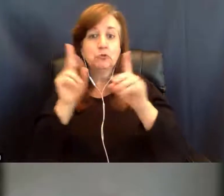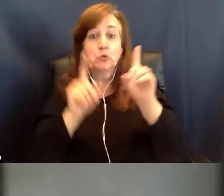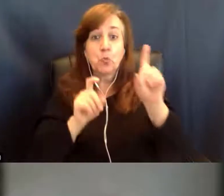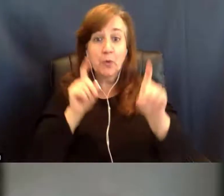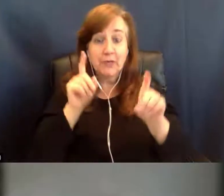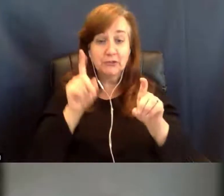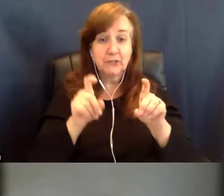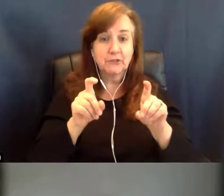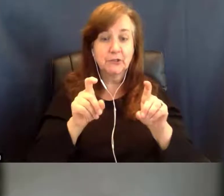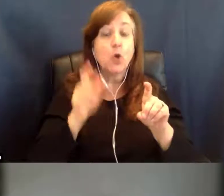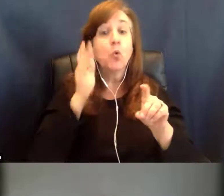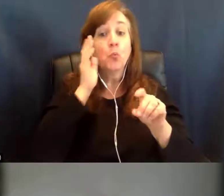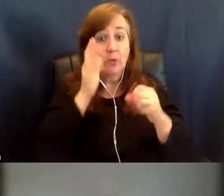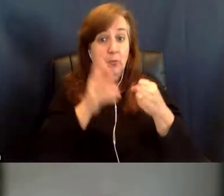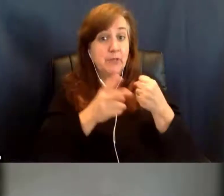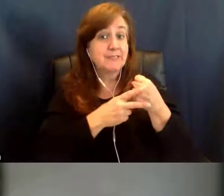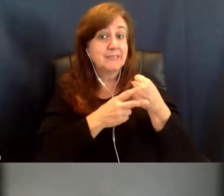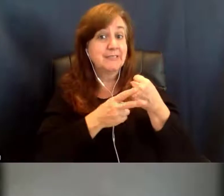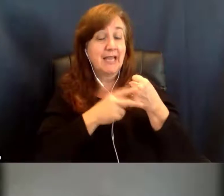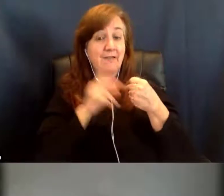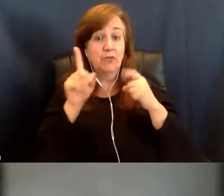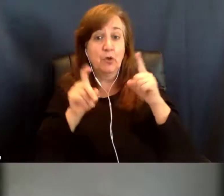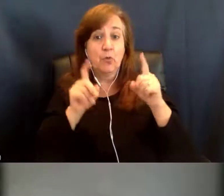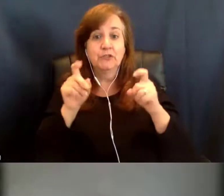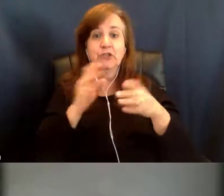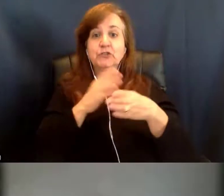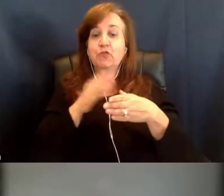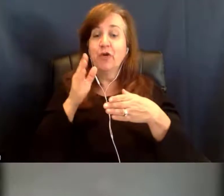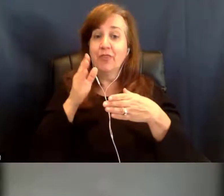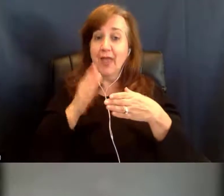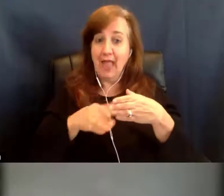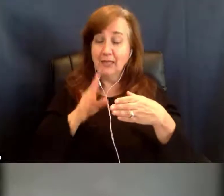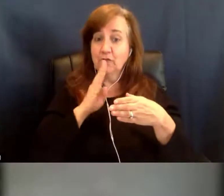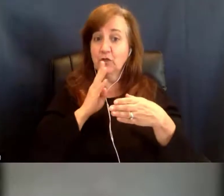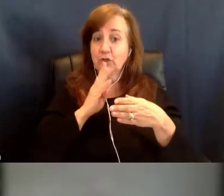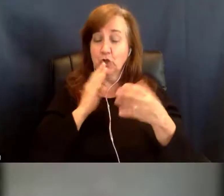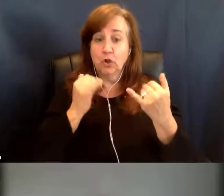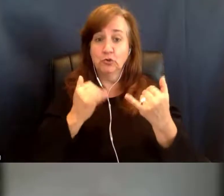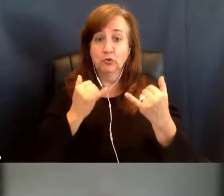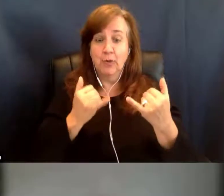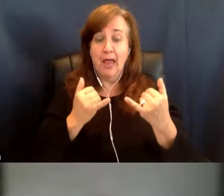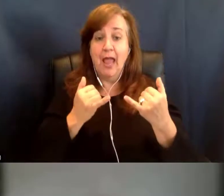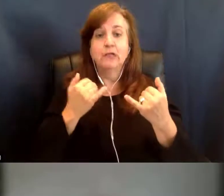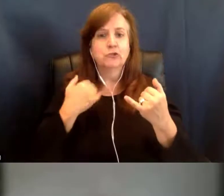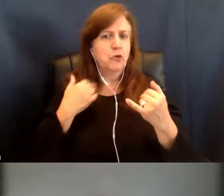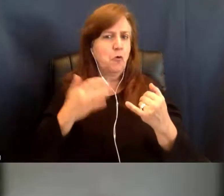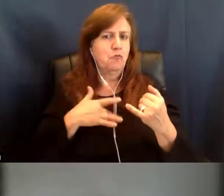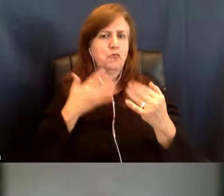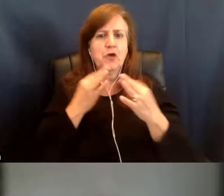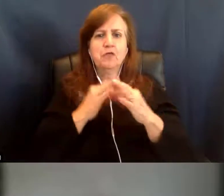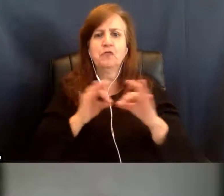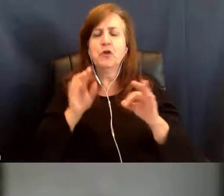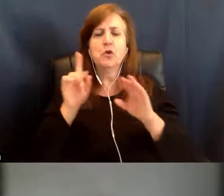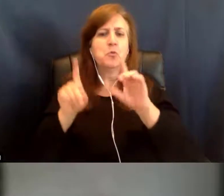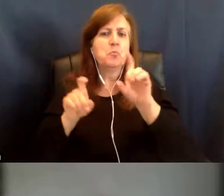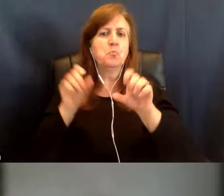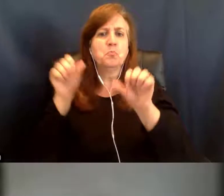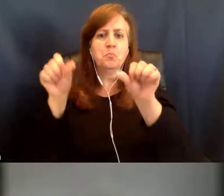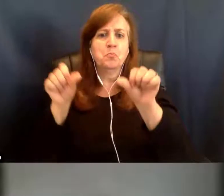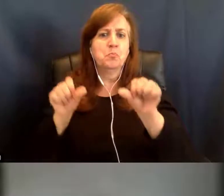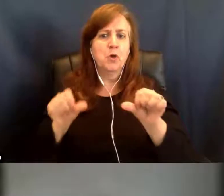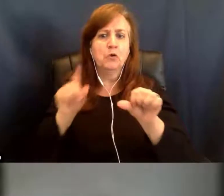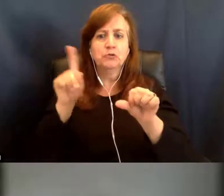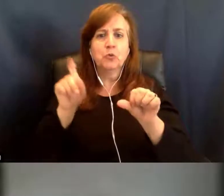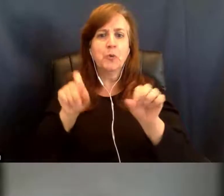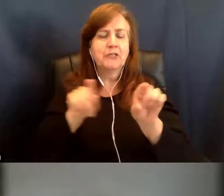going to save the questions for the end of the talk today, unlike we did last week. So please feel free to post questions as you will, and we'll take care of